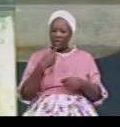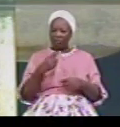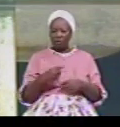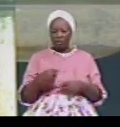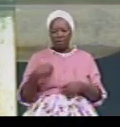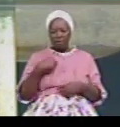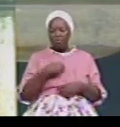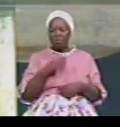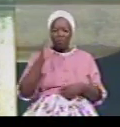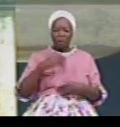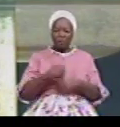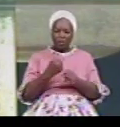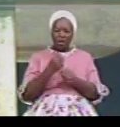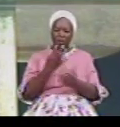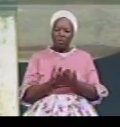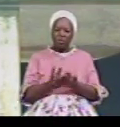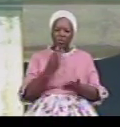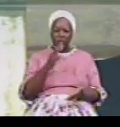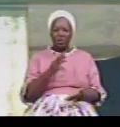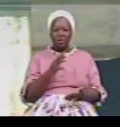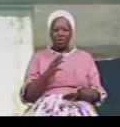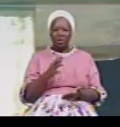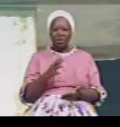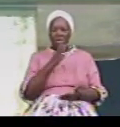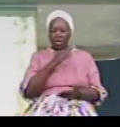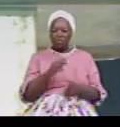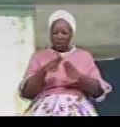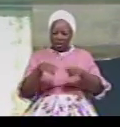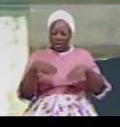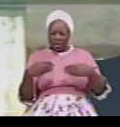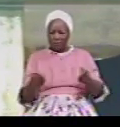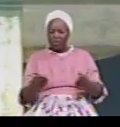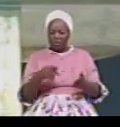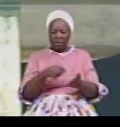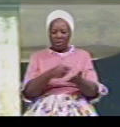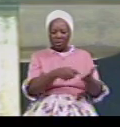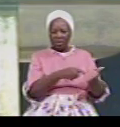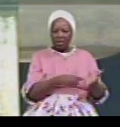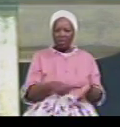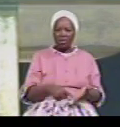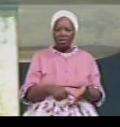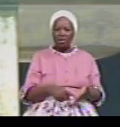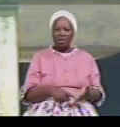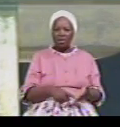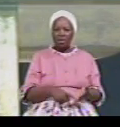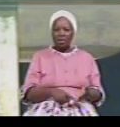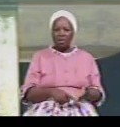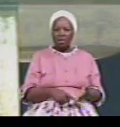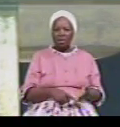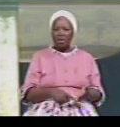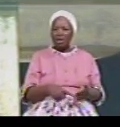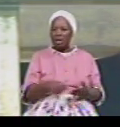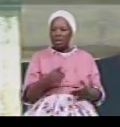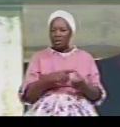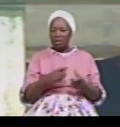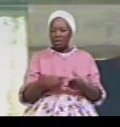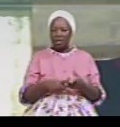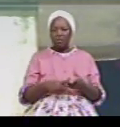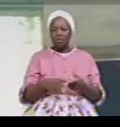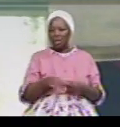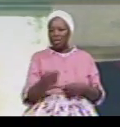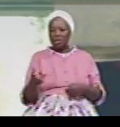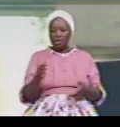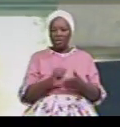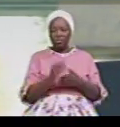you. He will grant you this and that. Our land is rich. And whatever you